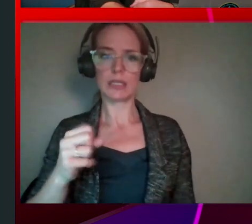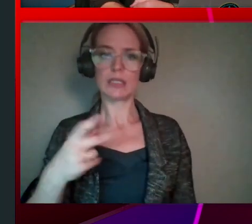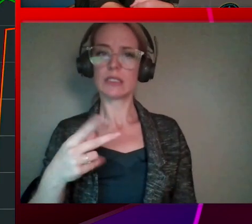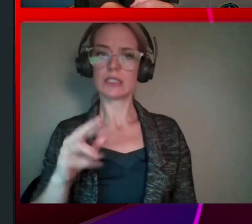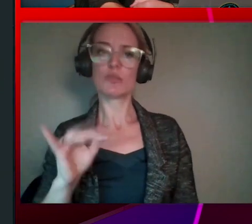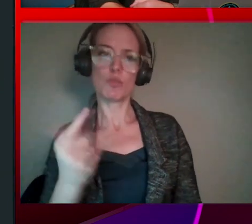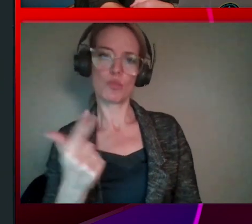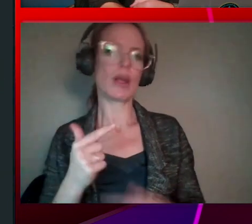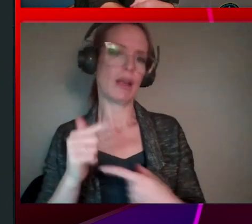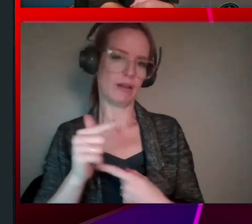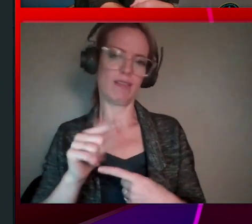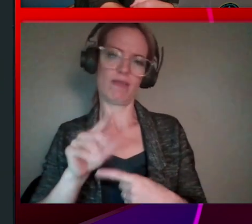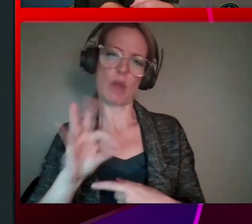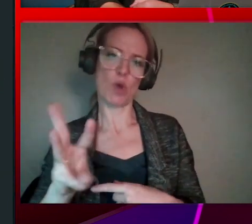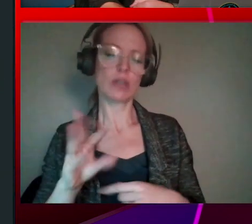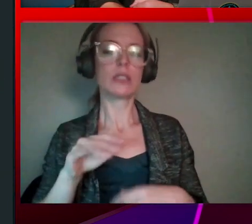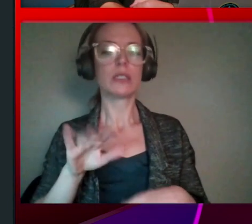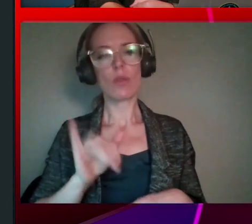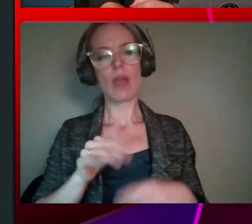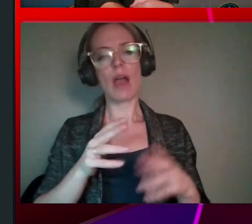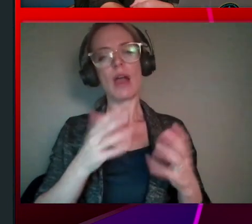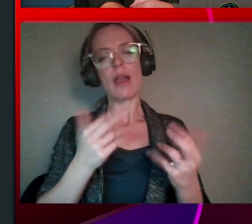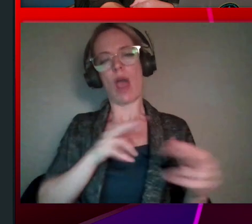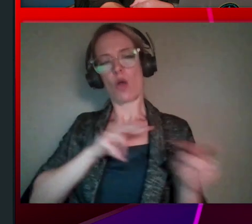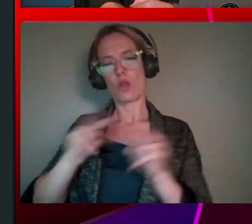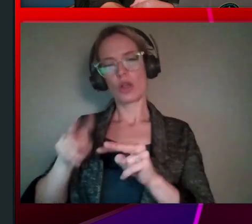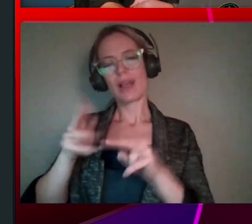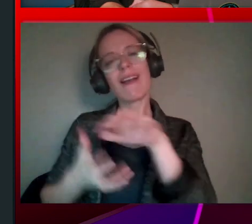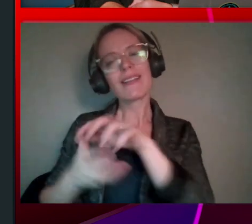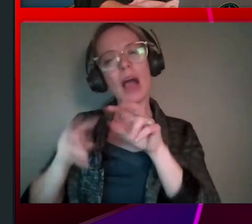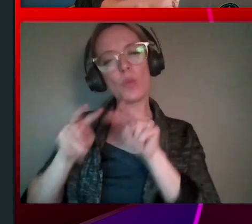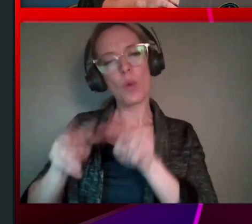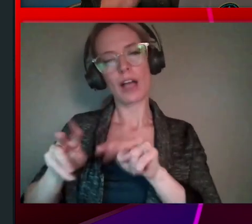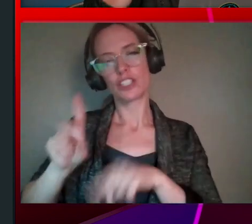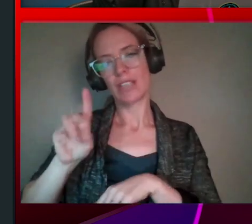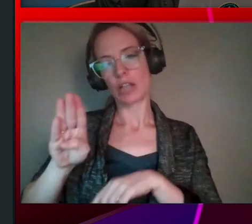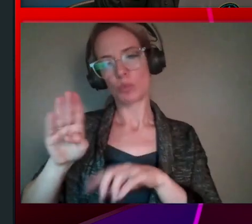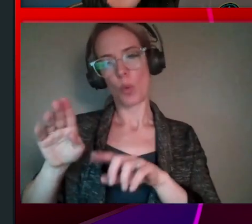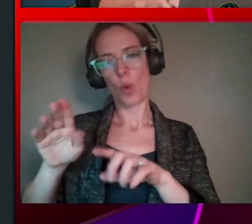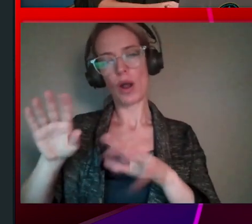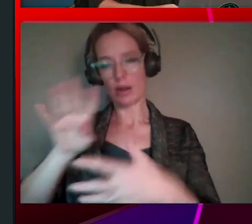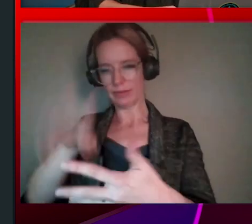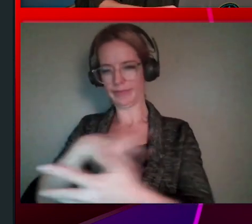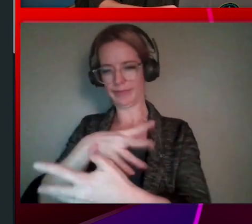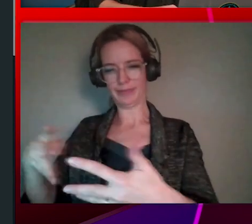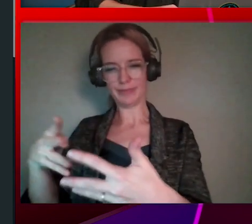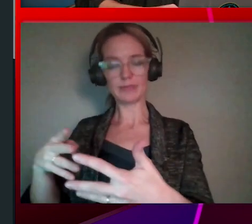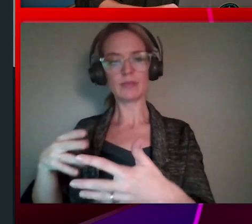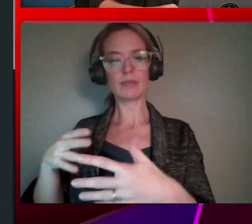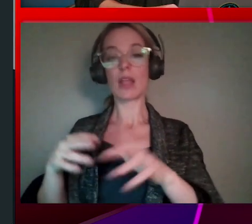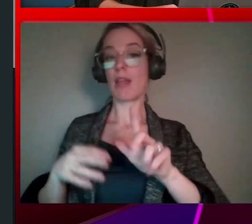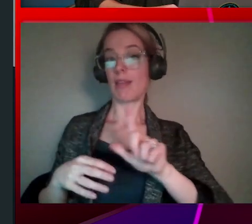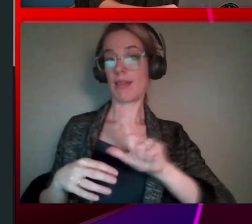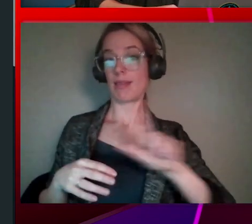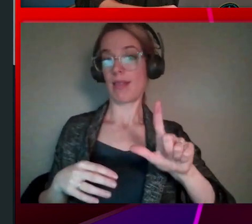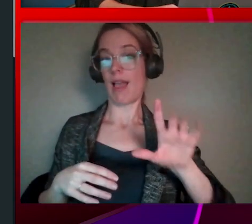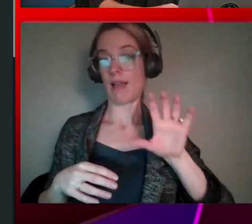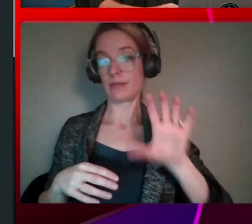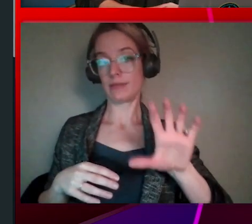We're going to go to our CloudWatch dashboard here. And what we're looking at here on the left